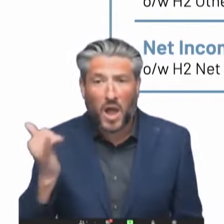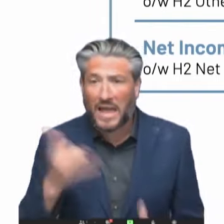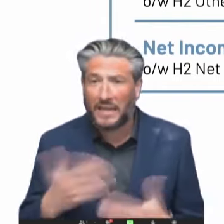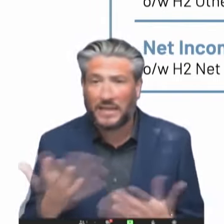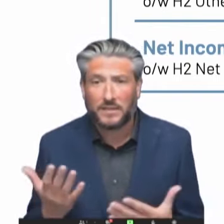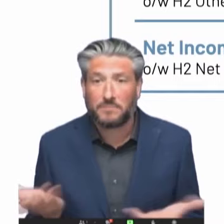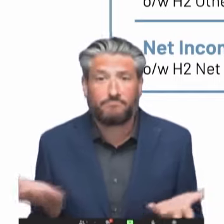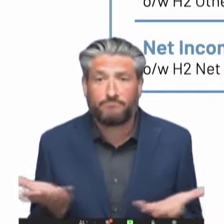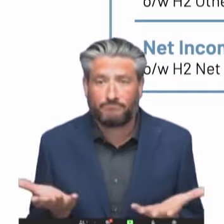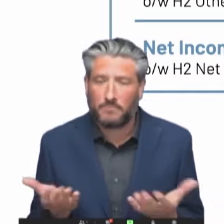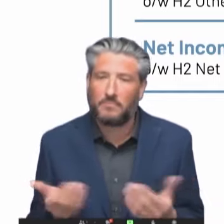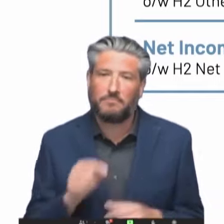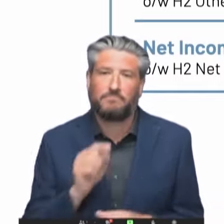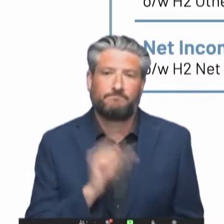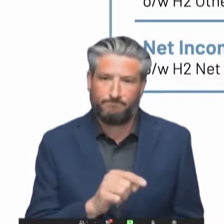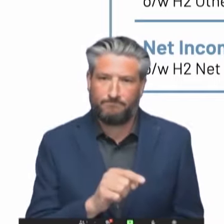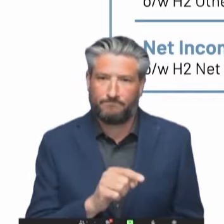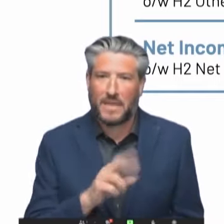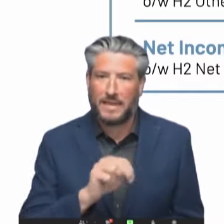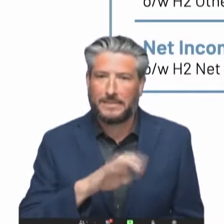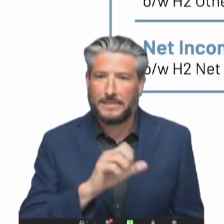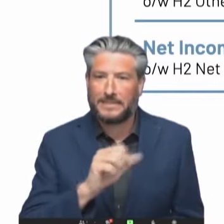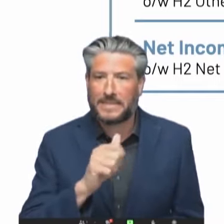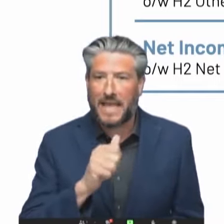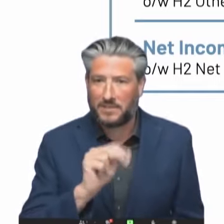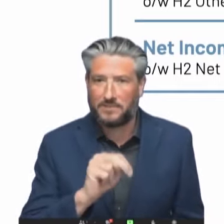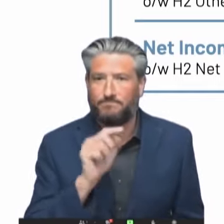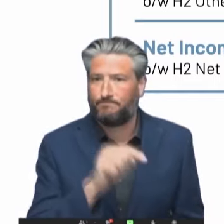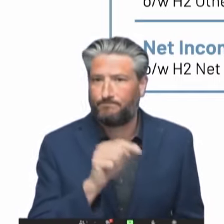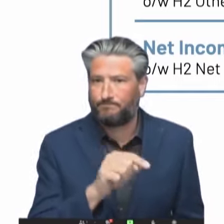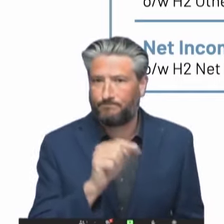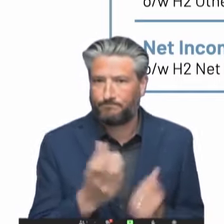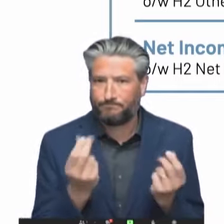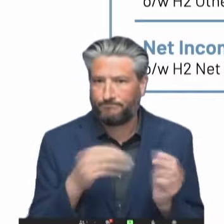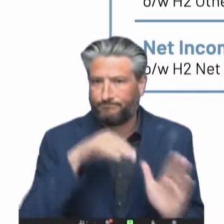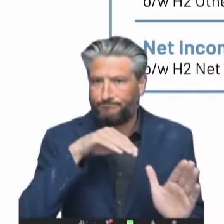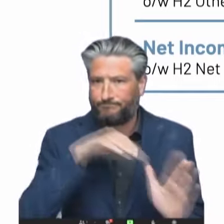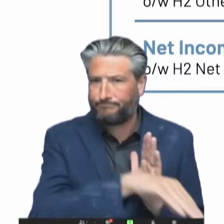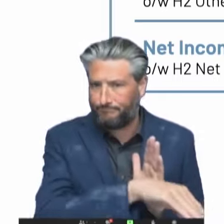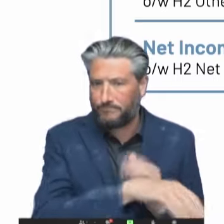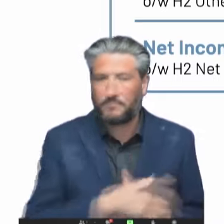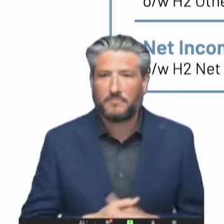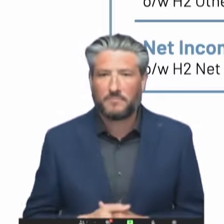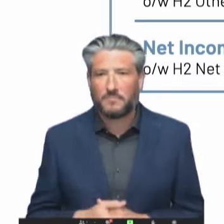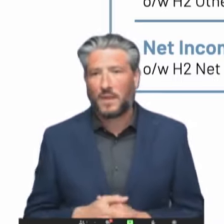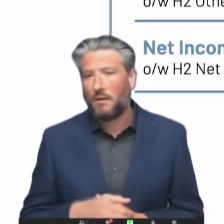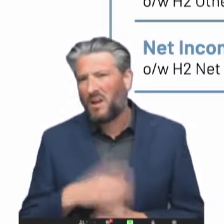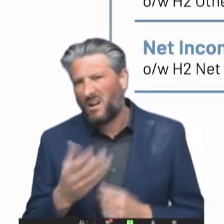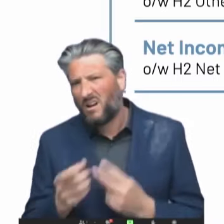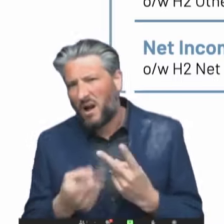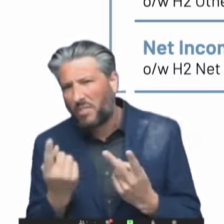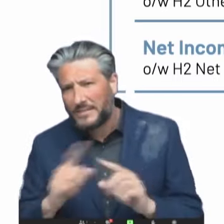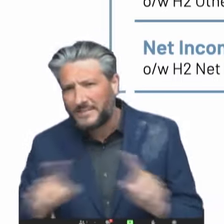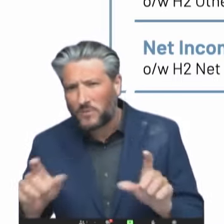contribution of minus 5 billion euros. The contribution of other associated companies was